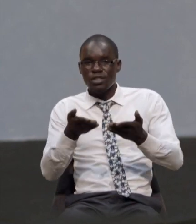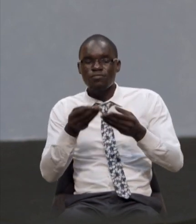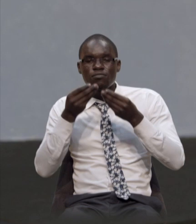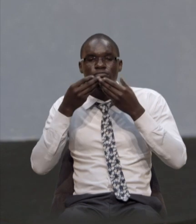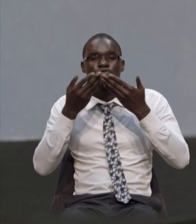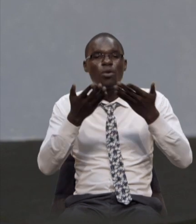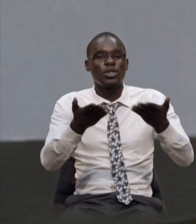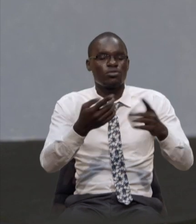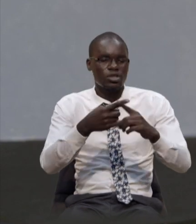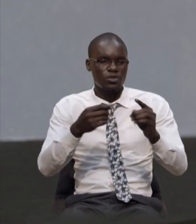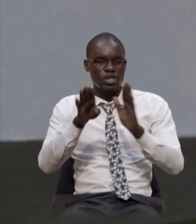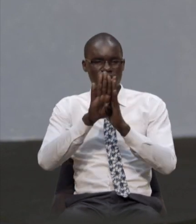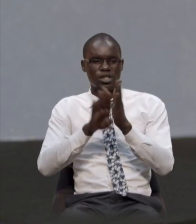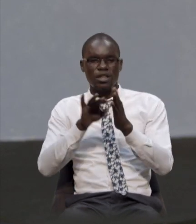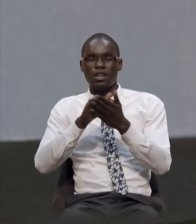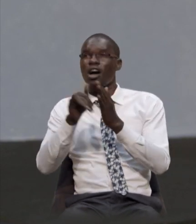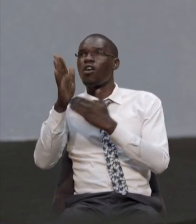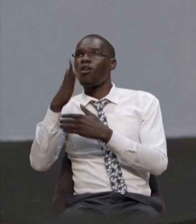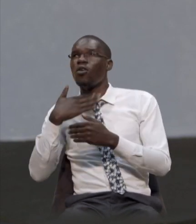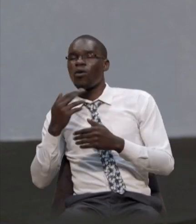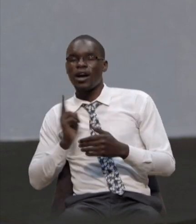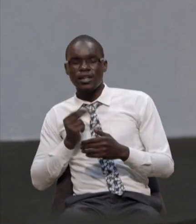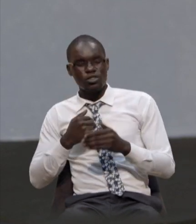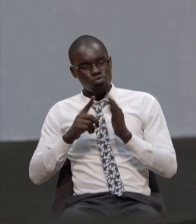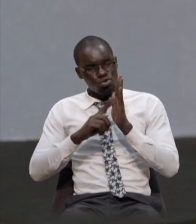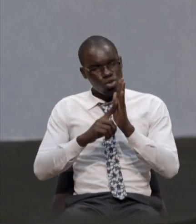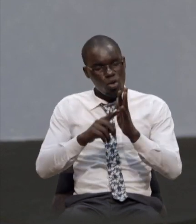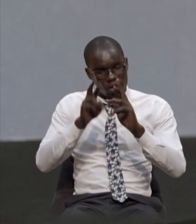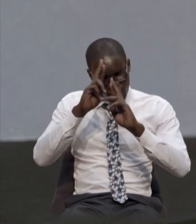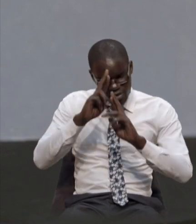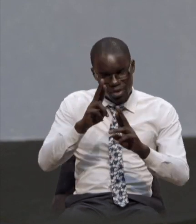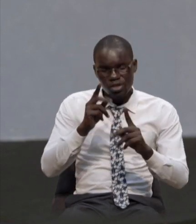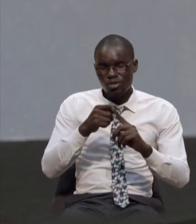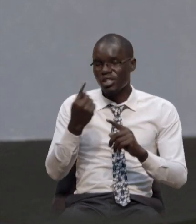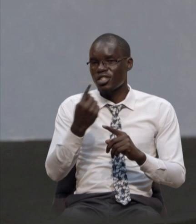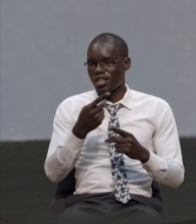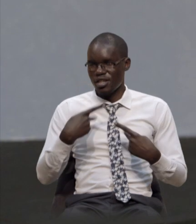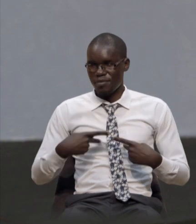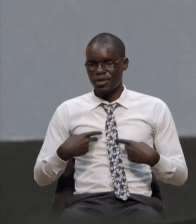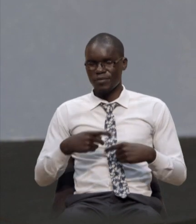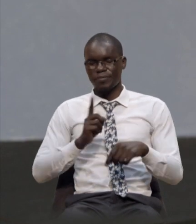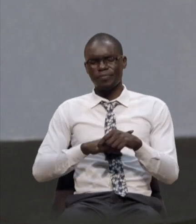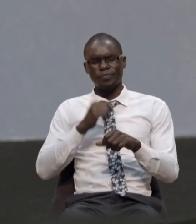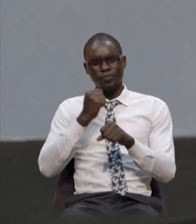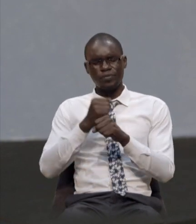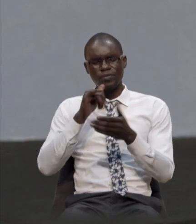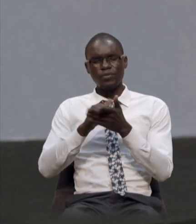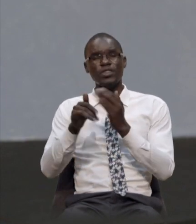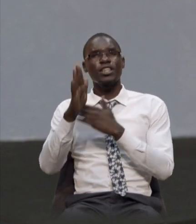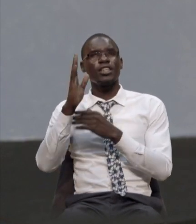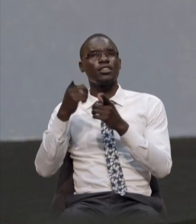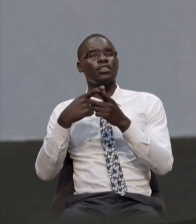Bible that God wants us to show respect to everybody. And when we show respect to everybody, God will always bless us the way